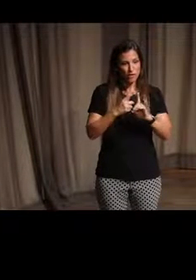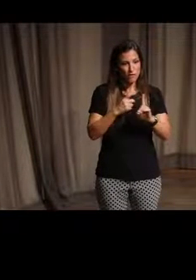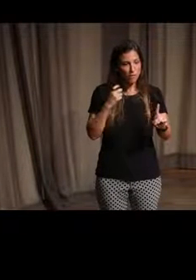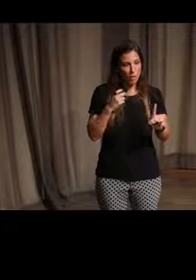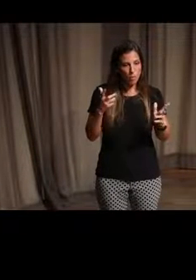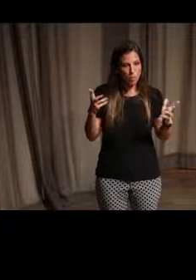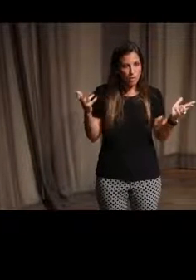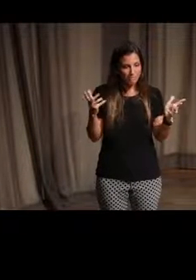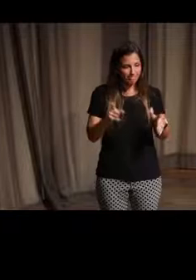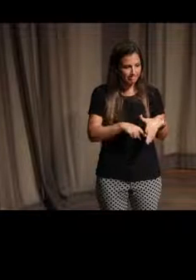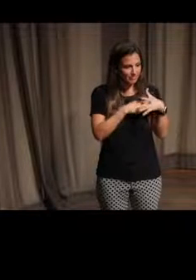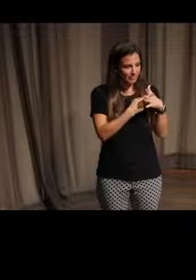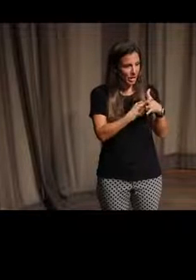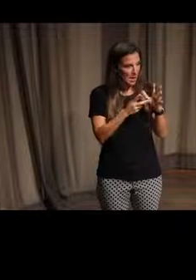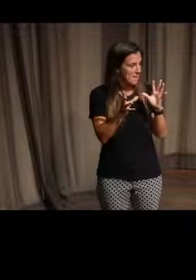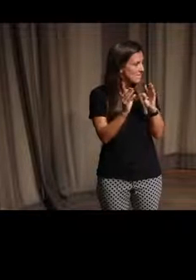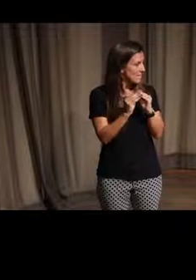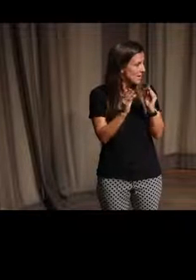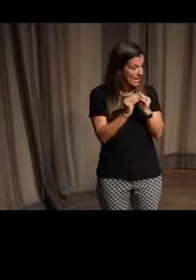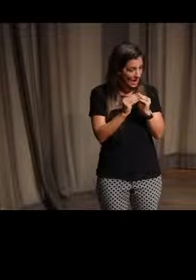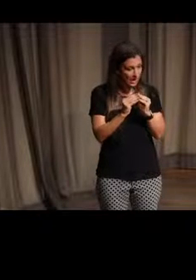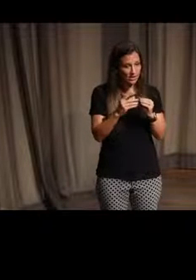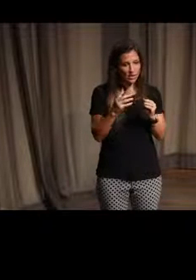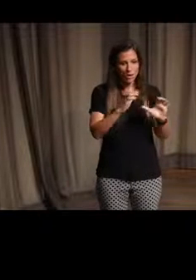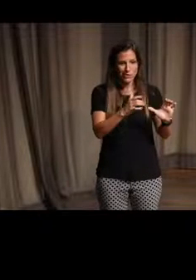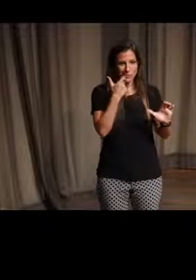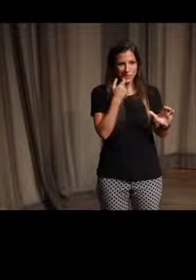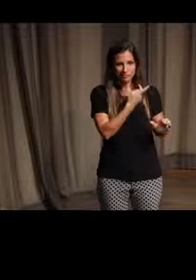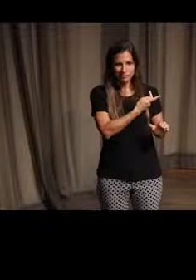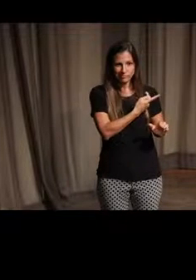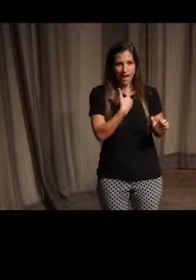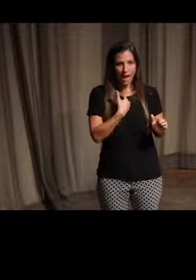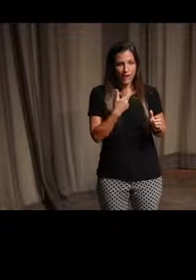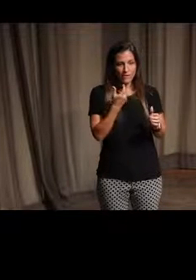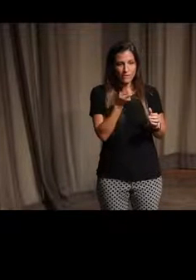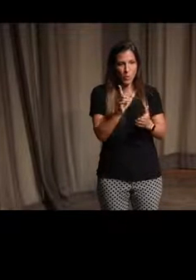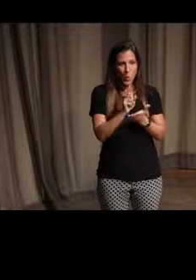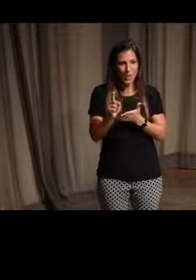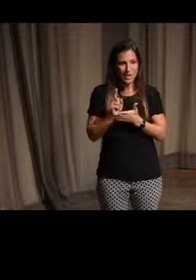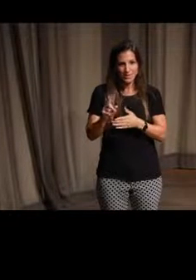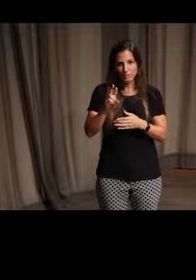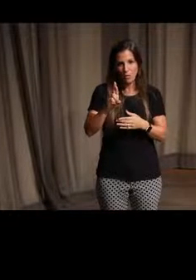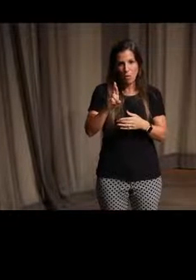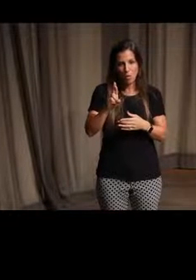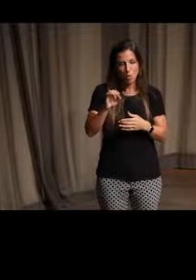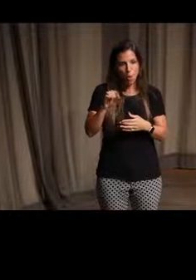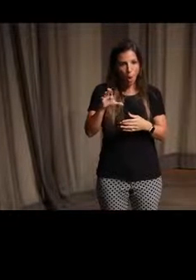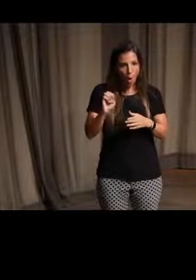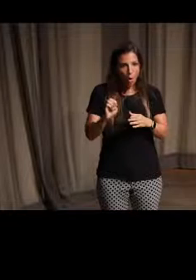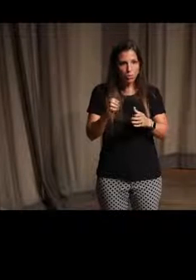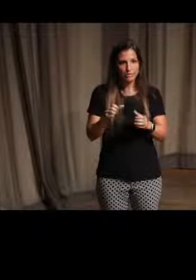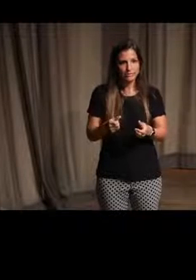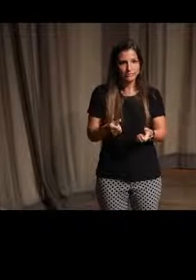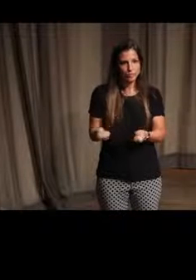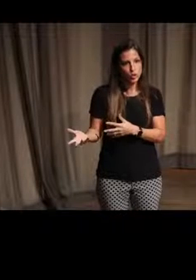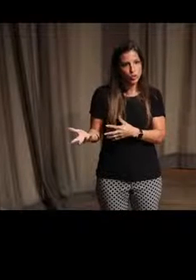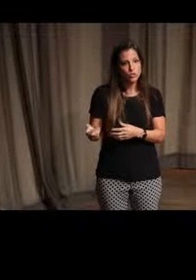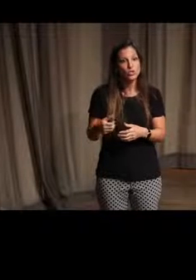from a meeting and a conversation that we had just a couple weeks before Roe was overturned. And